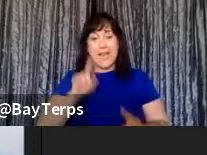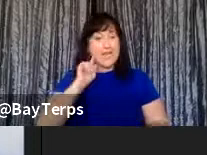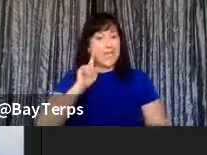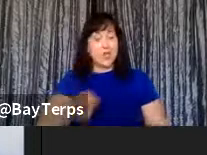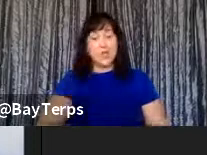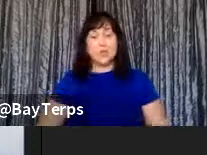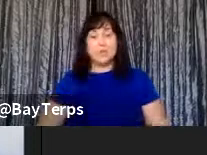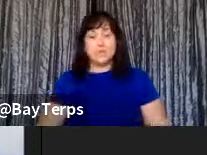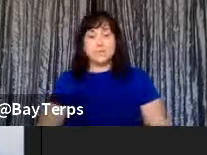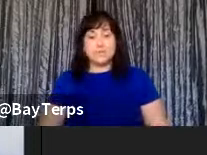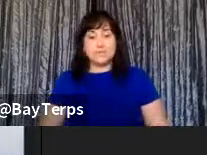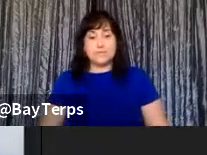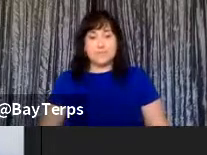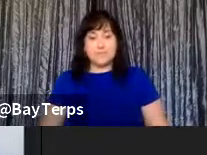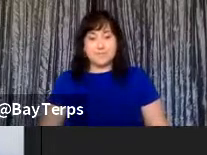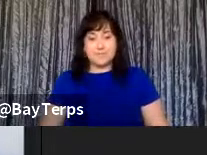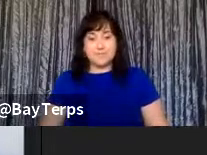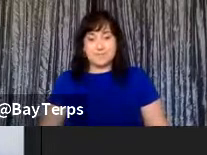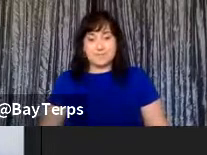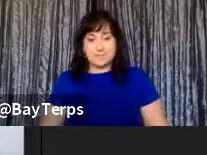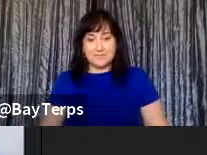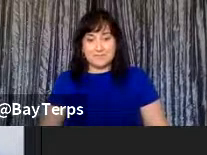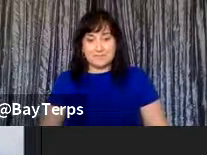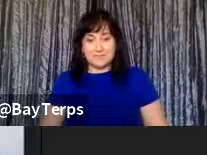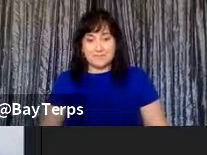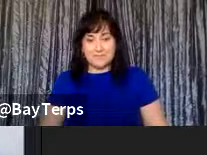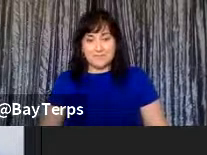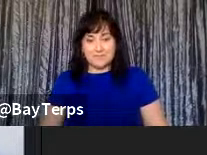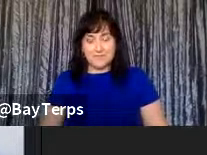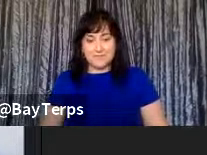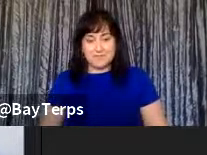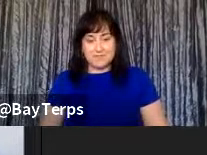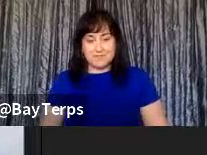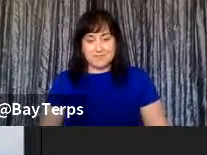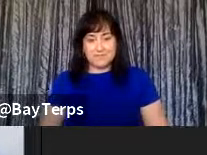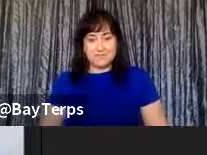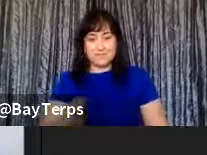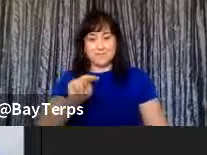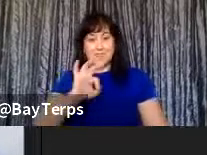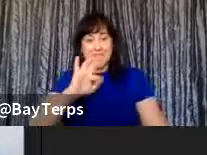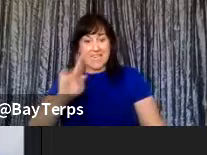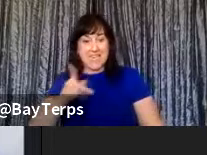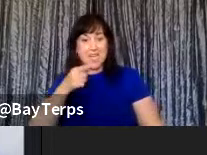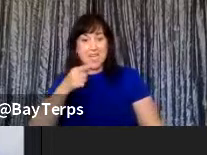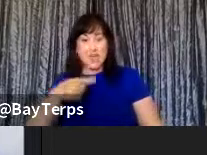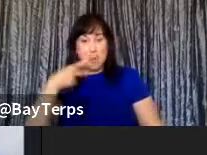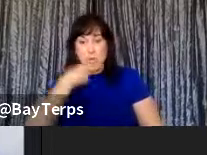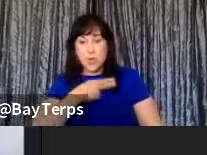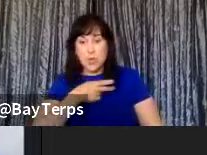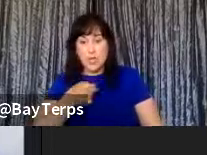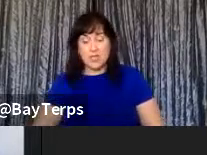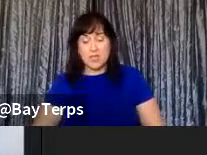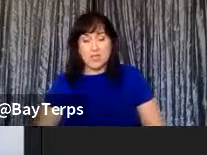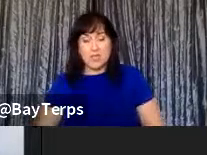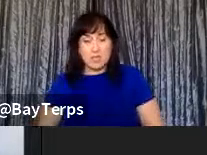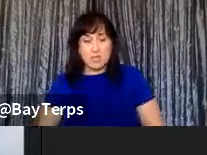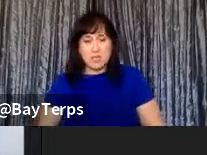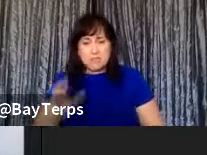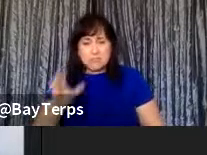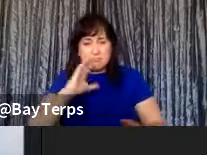All right, Stephanie, calm down with the GISH event technical issues. Okay, Nick, you're muted at the moment. What are you trying to